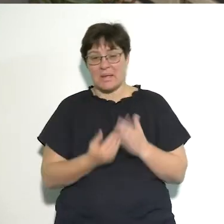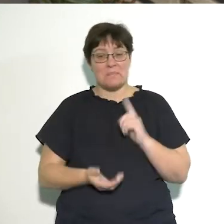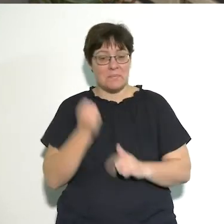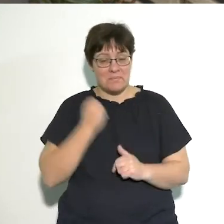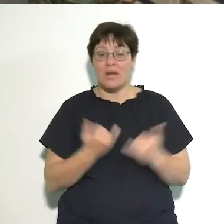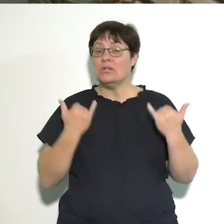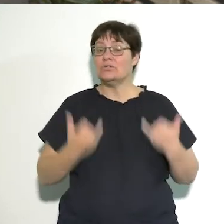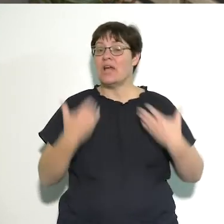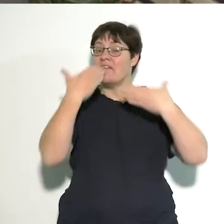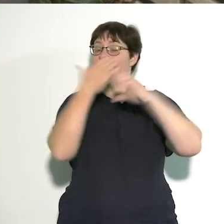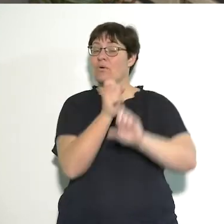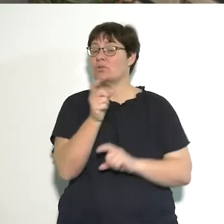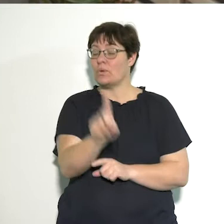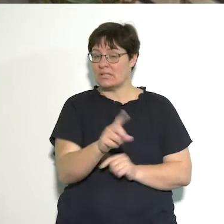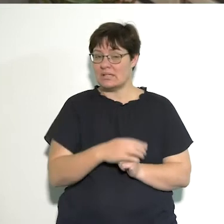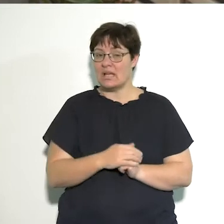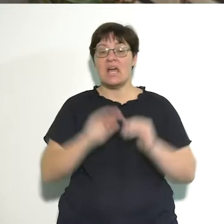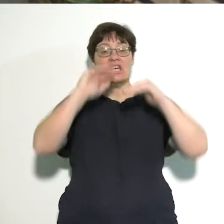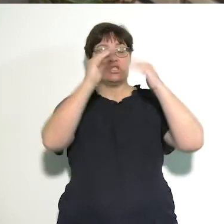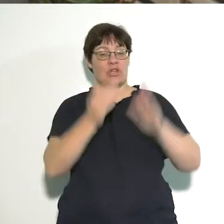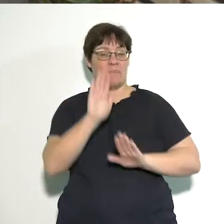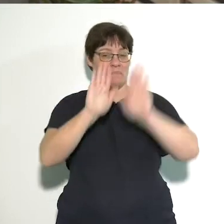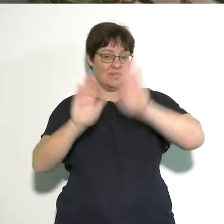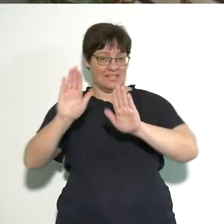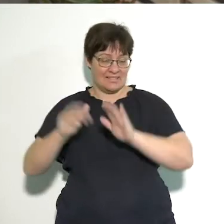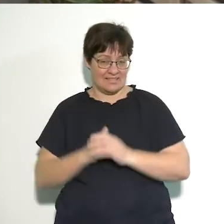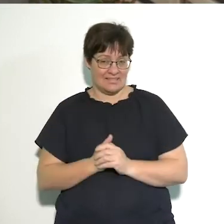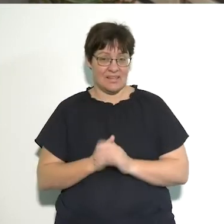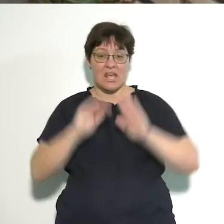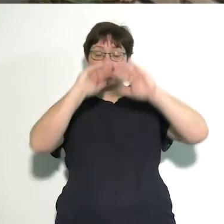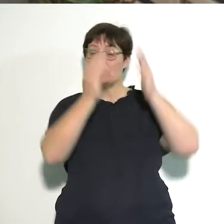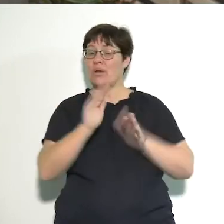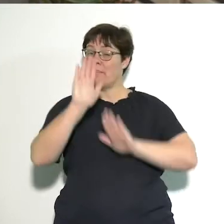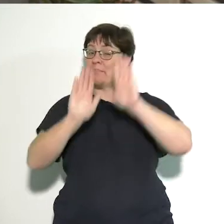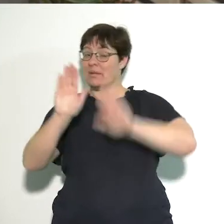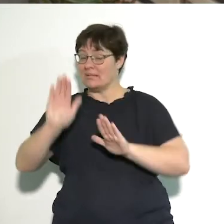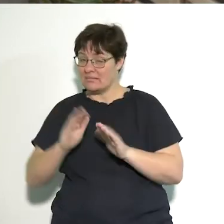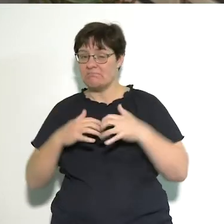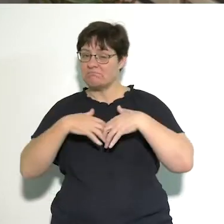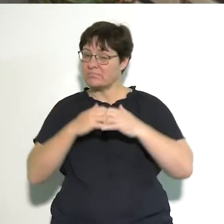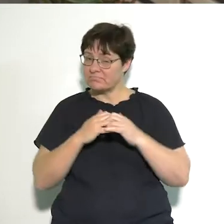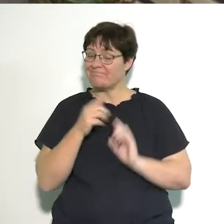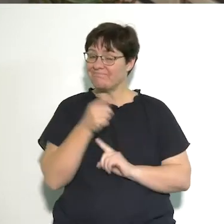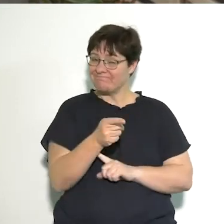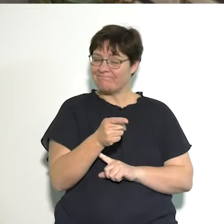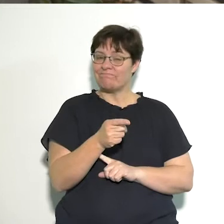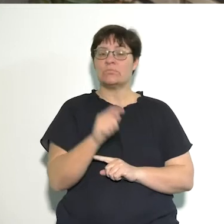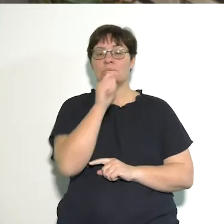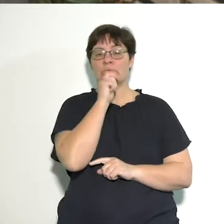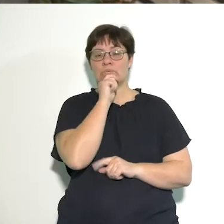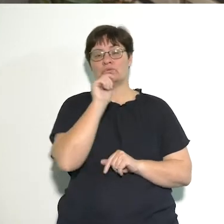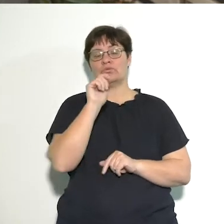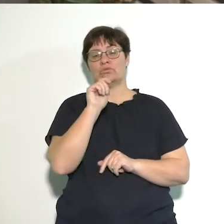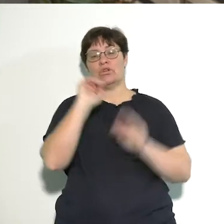but for today's lesson we will be focusing on shape patterns. And shape patterns are created when using